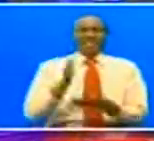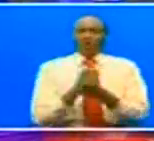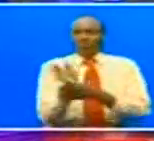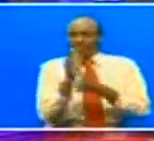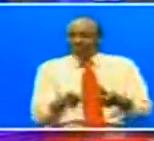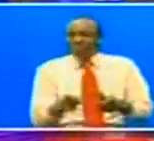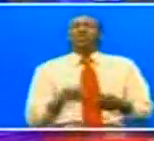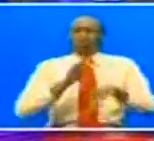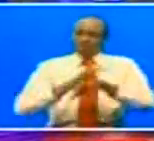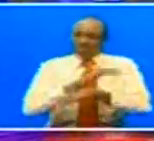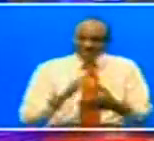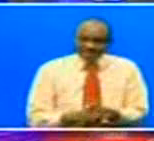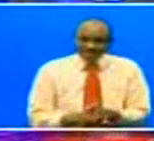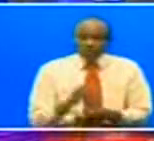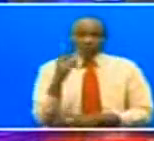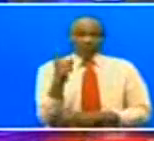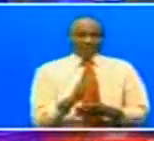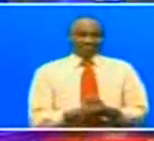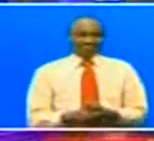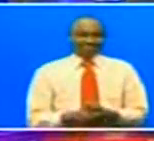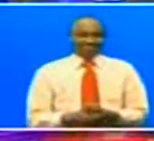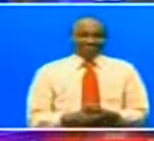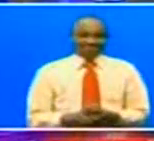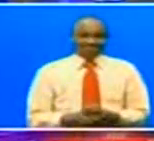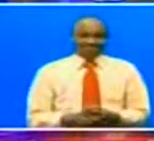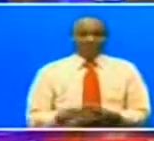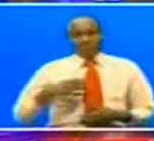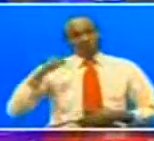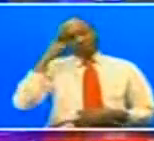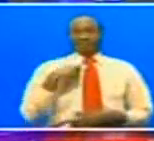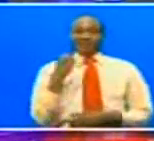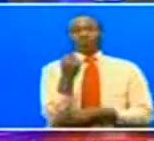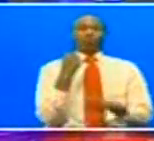see you. Very good to be back, Jeff. 21. What, me? Most people think I'm 12.